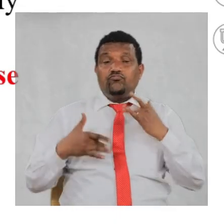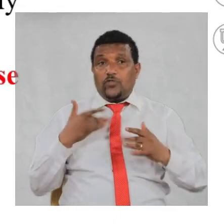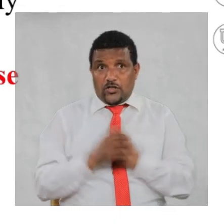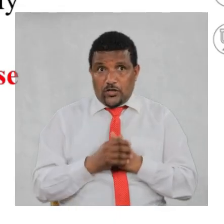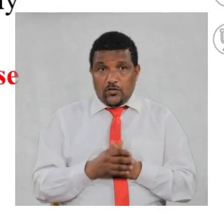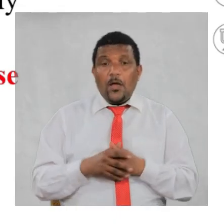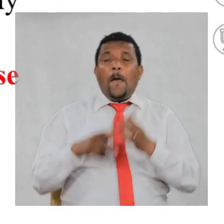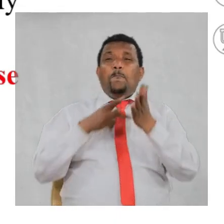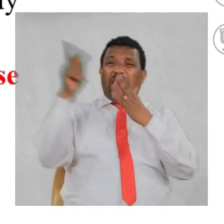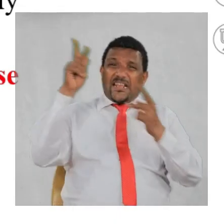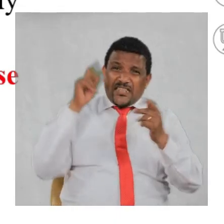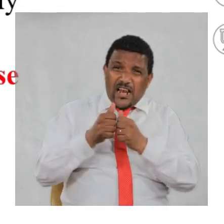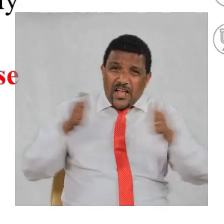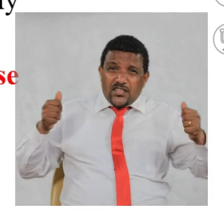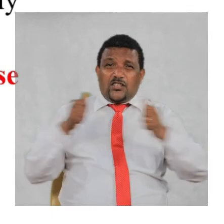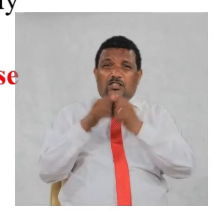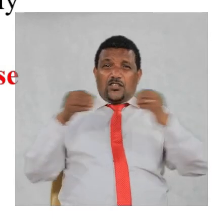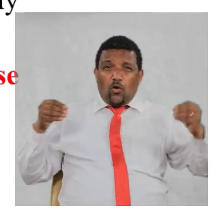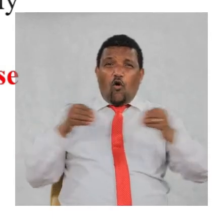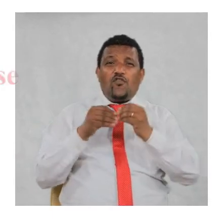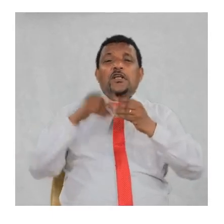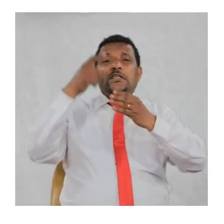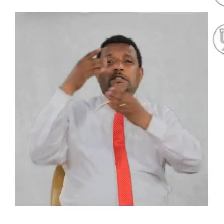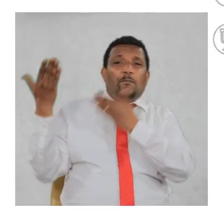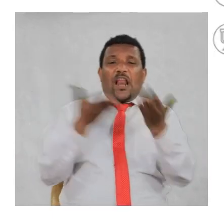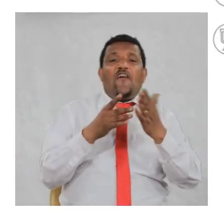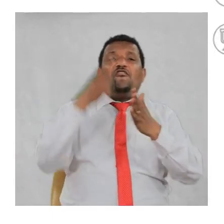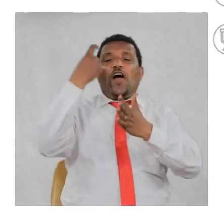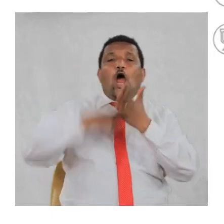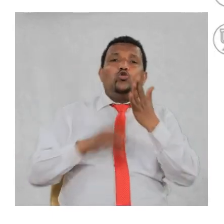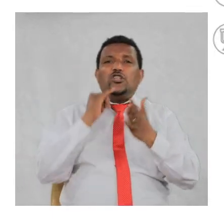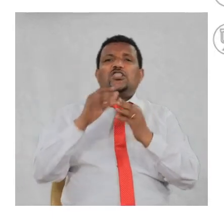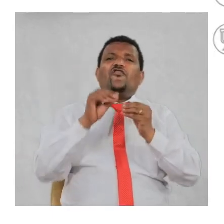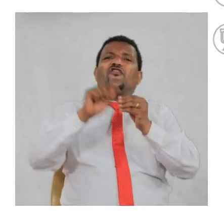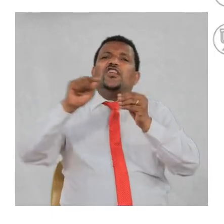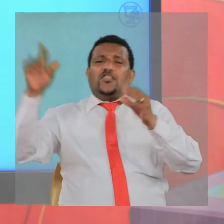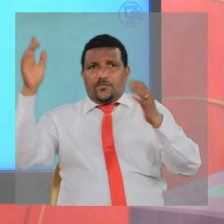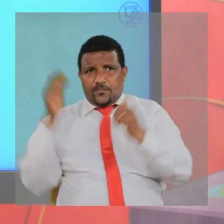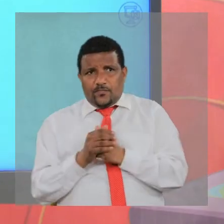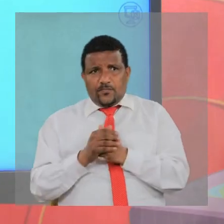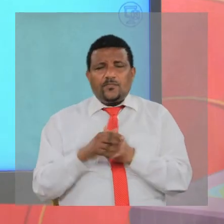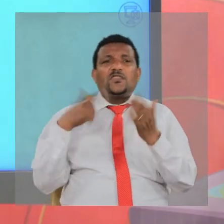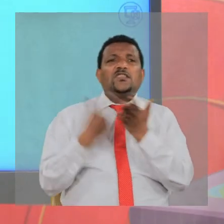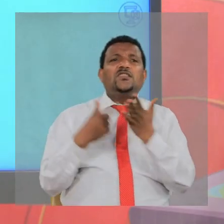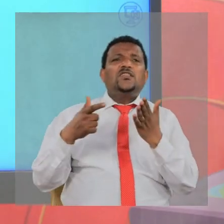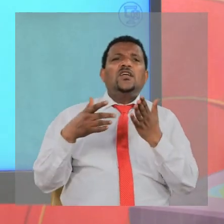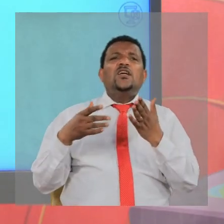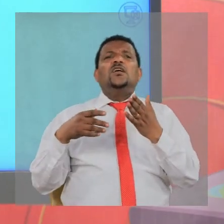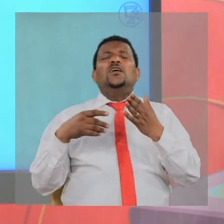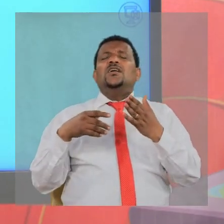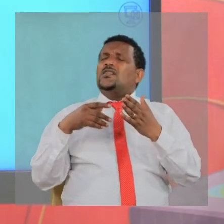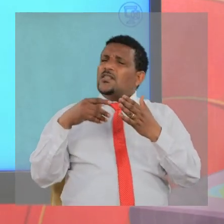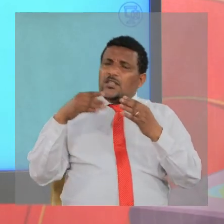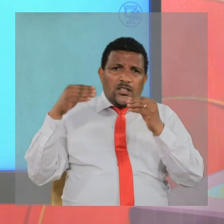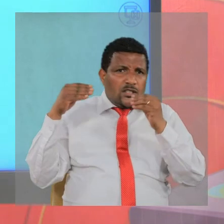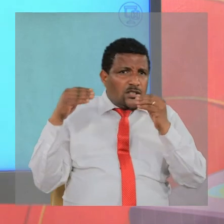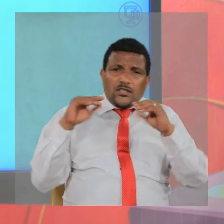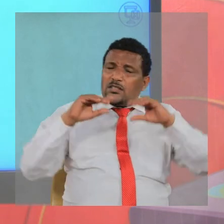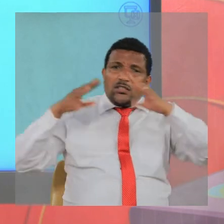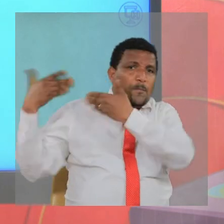the price elasticity of supply value is infinity, and the supply curve